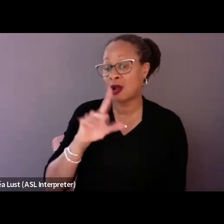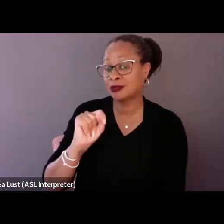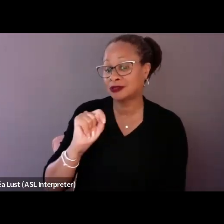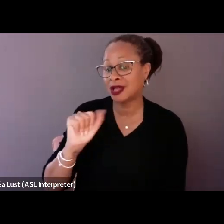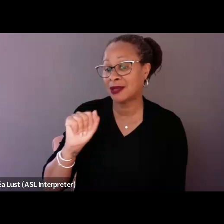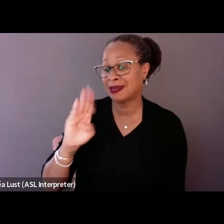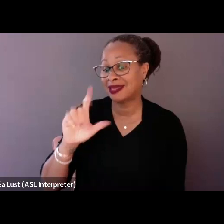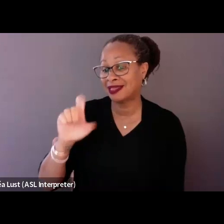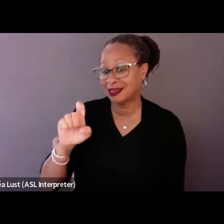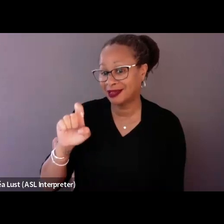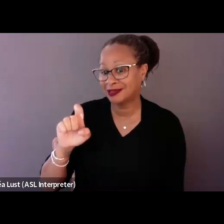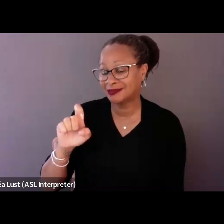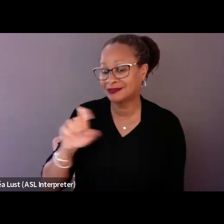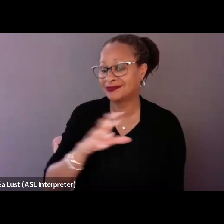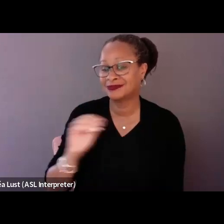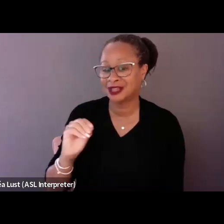Abele,